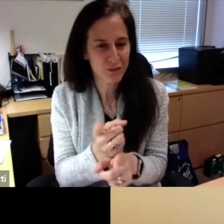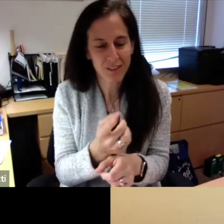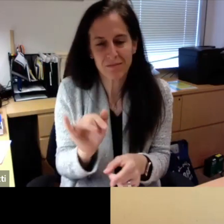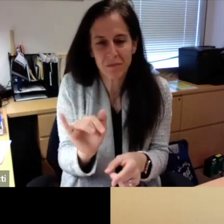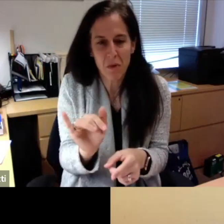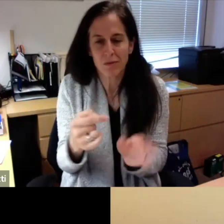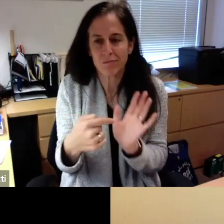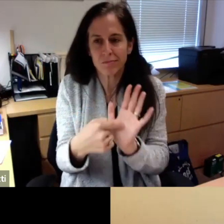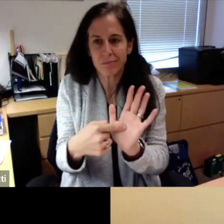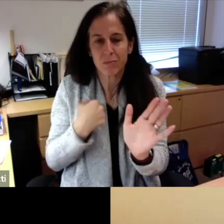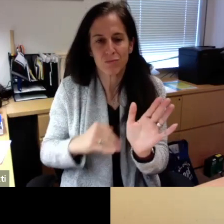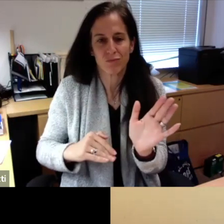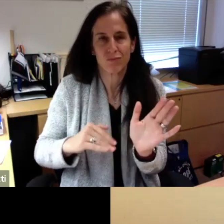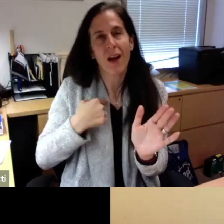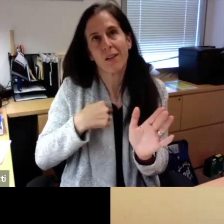And I think